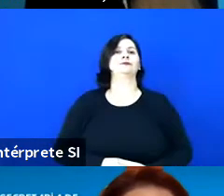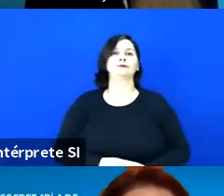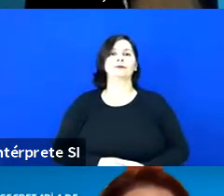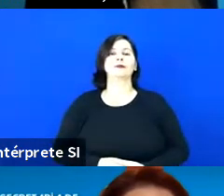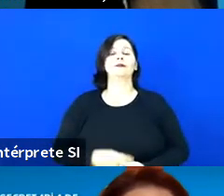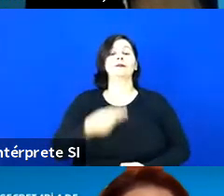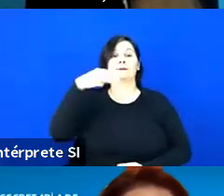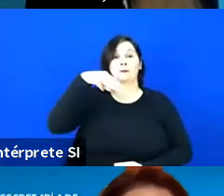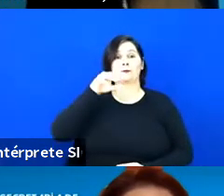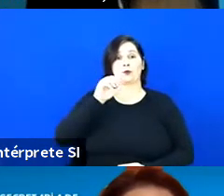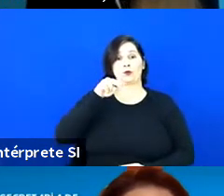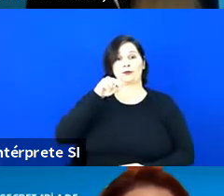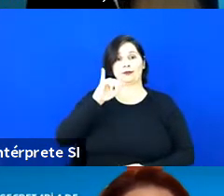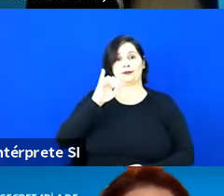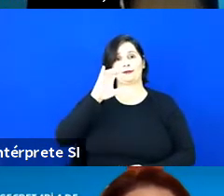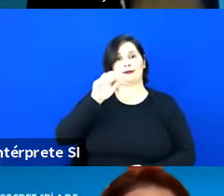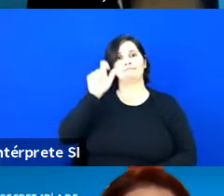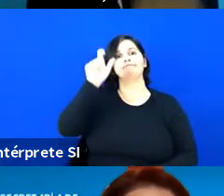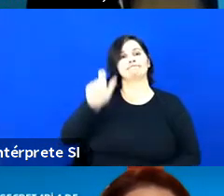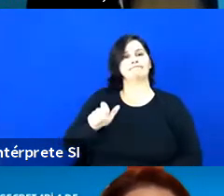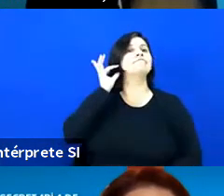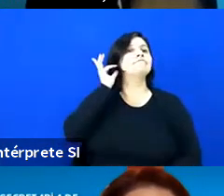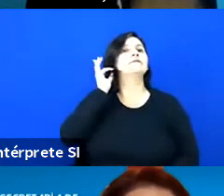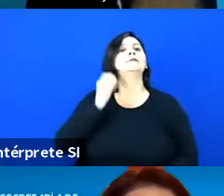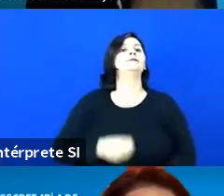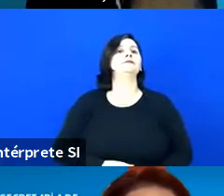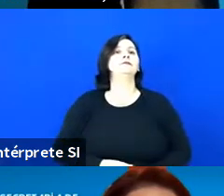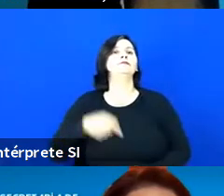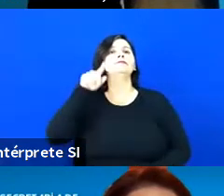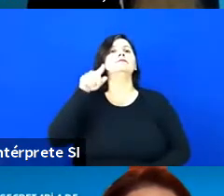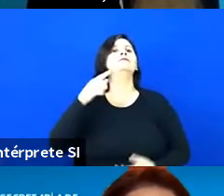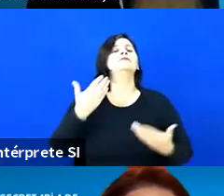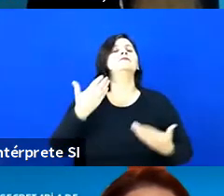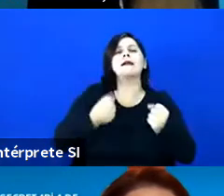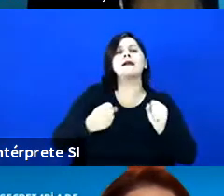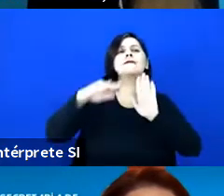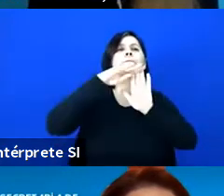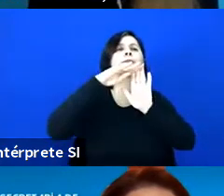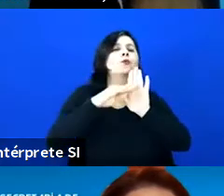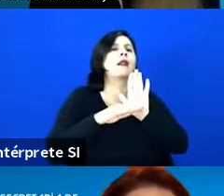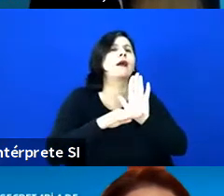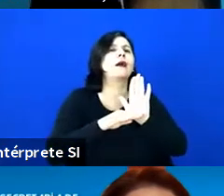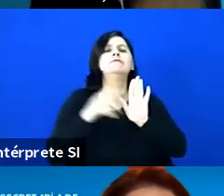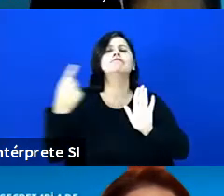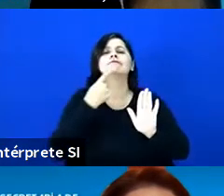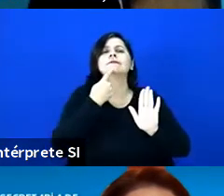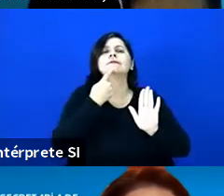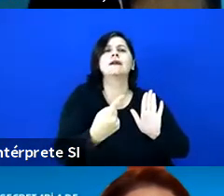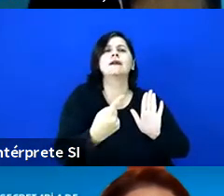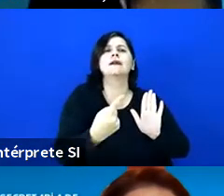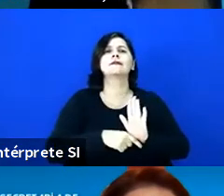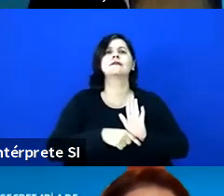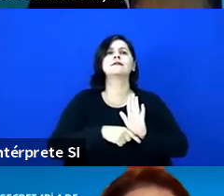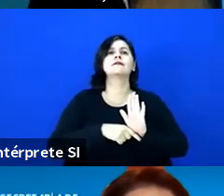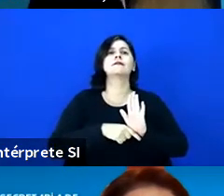specifically focused on building the capacities, resiliencies of organizations and movements. So I wonder if you could share, from